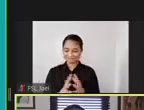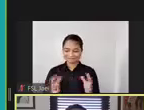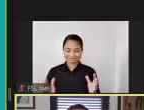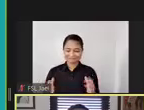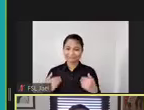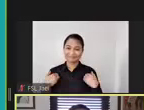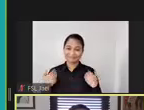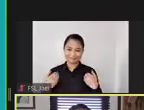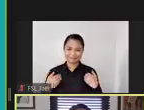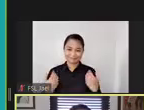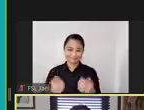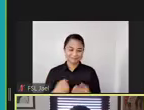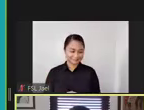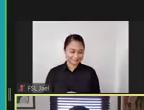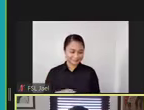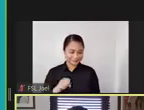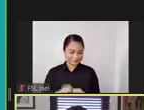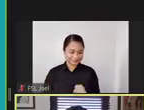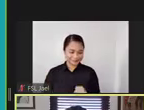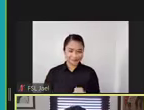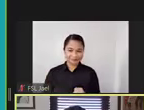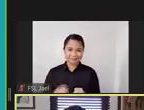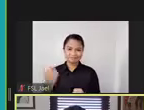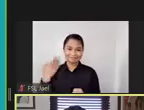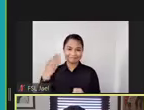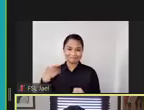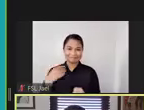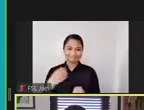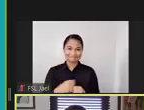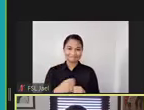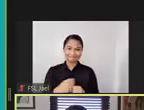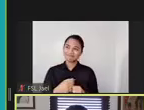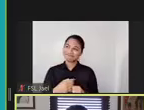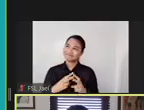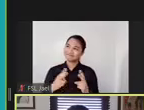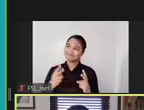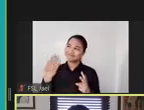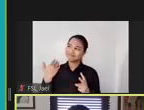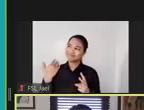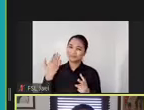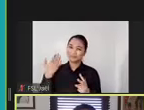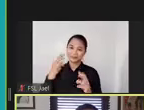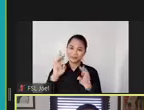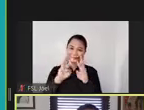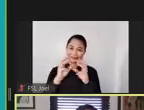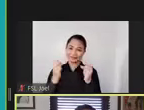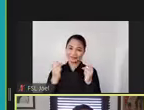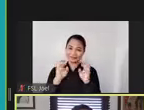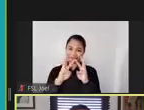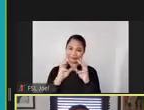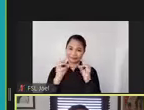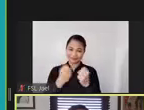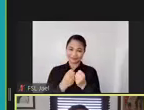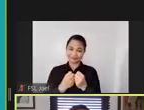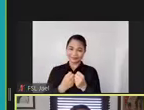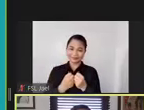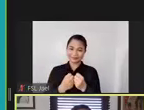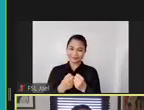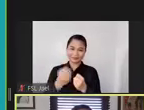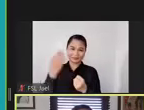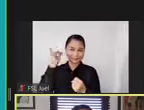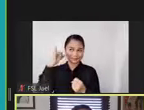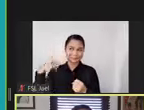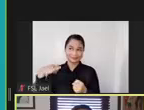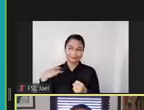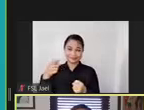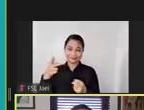I moderated yesterday with the WWF, the Worldwide Fund for Nature, and the Department of Tourism